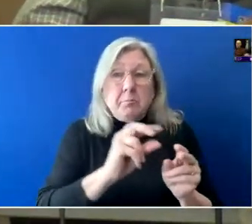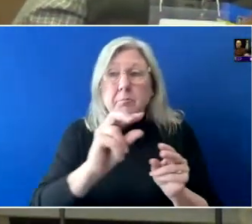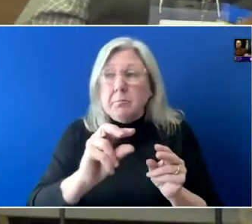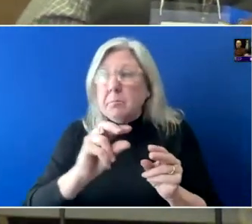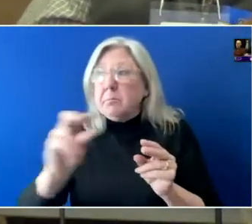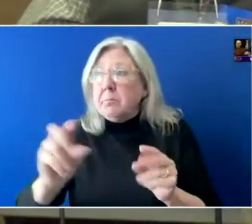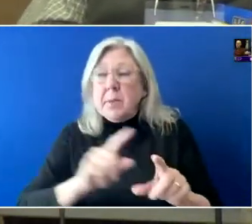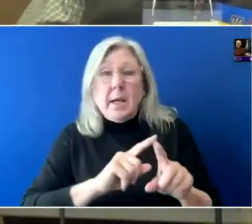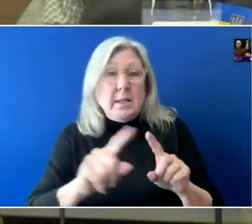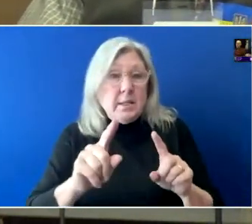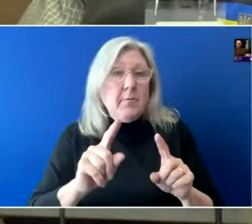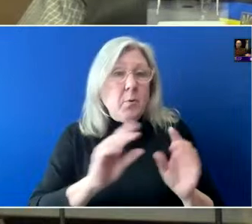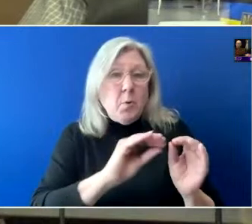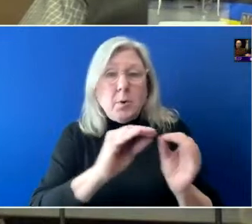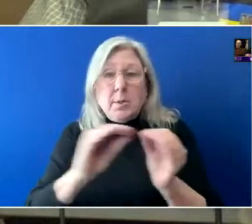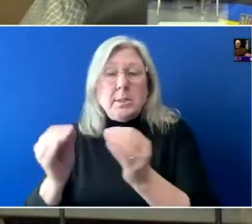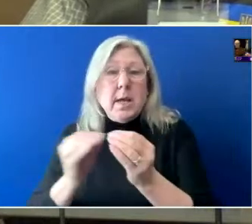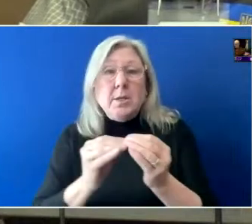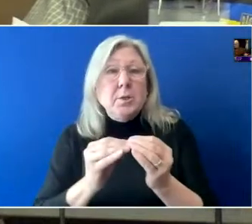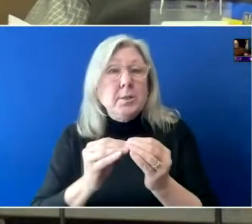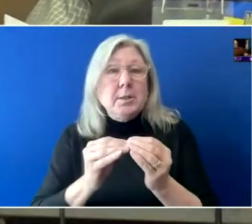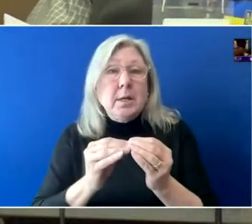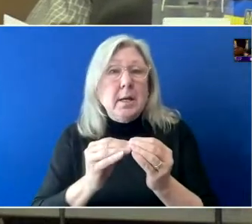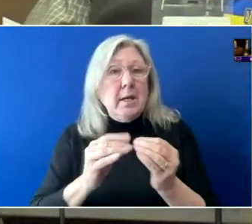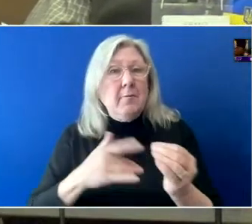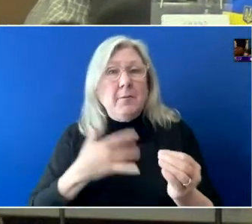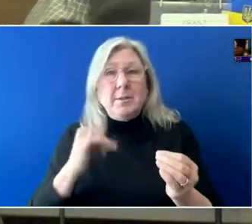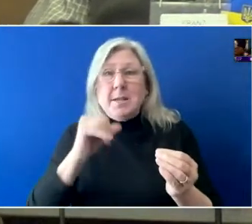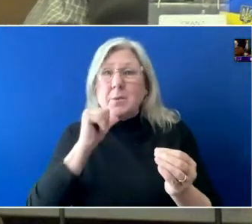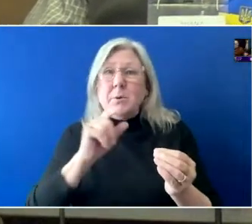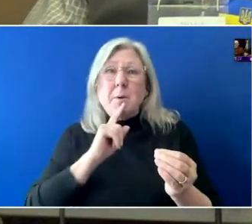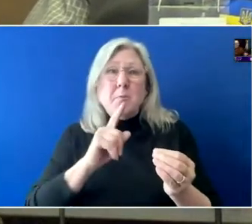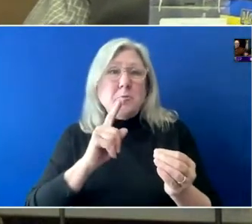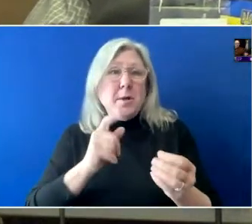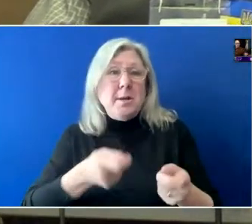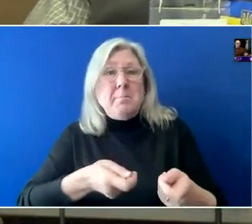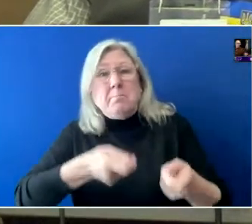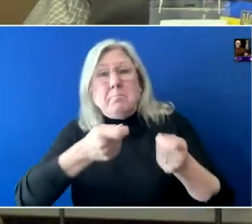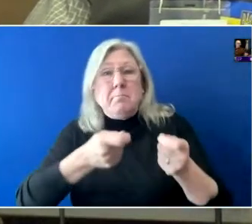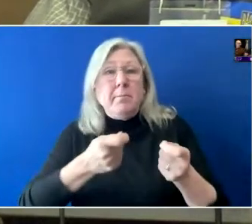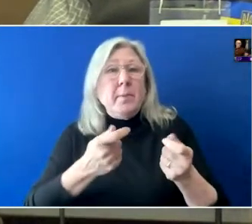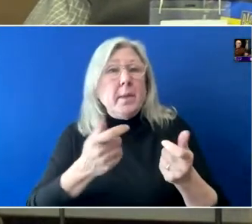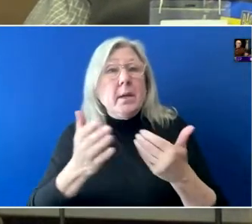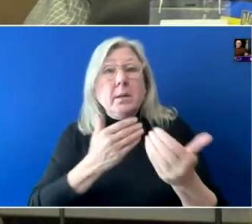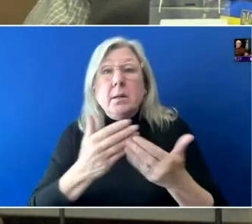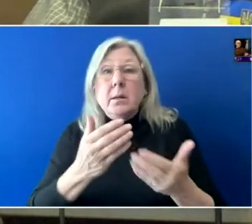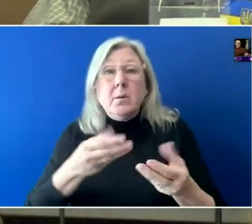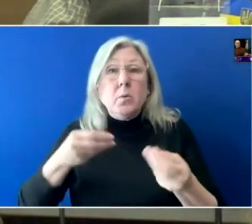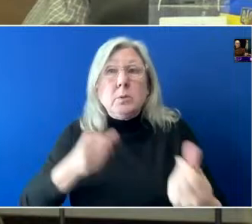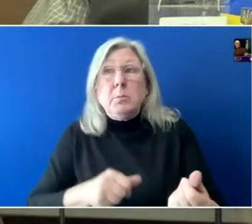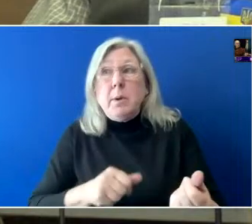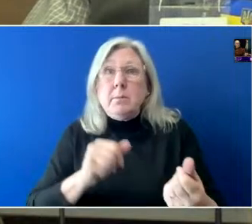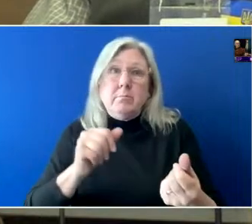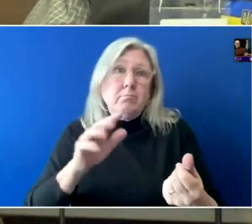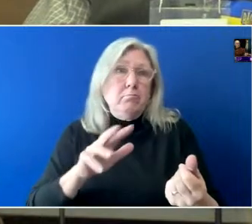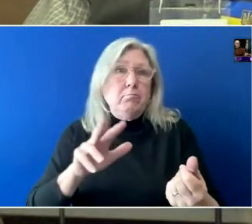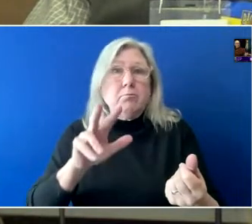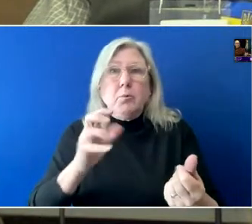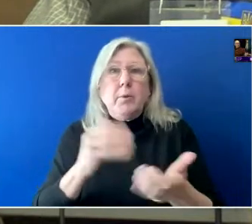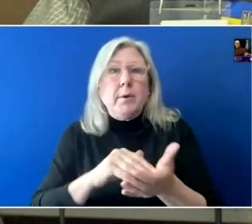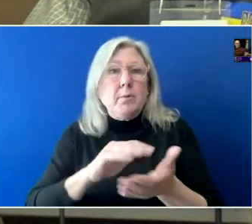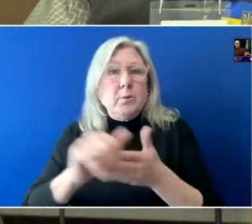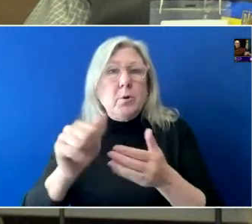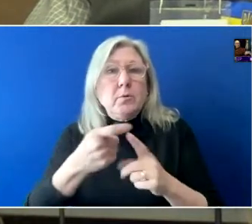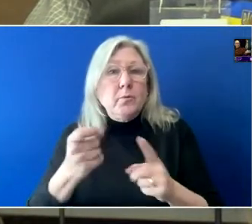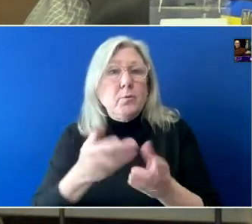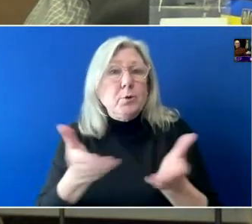needle on that despite spending around $300,000 out of our general fund budget and so